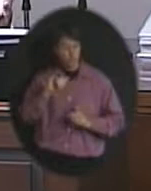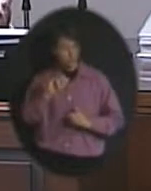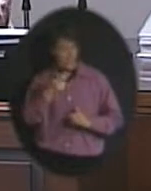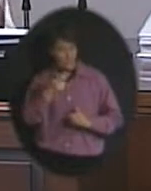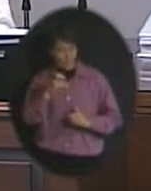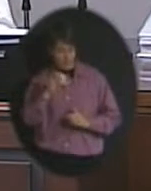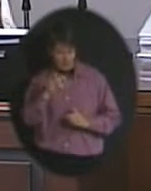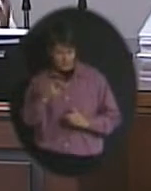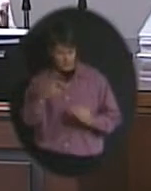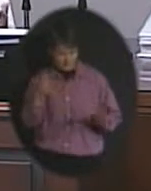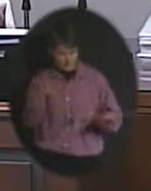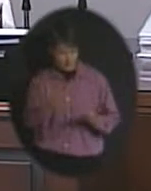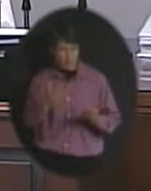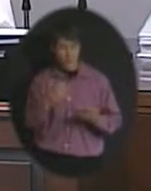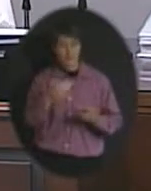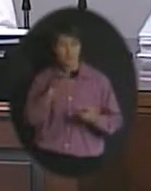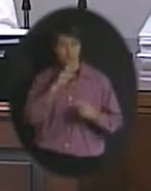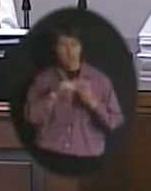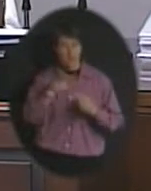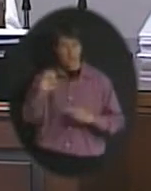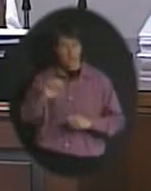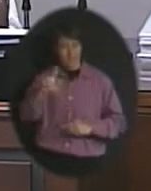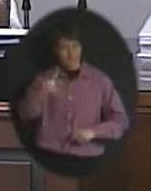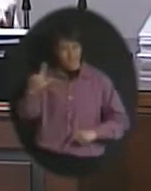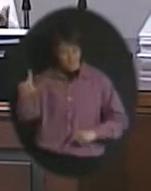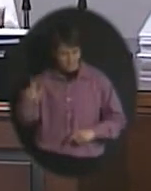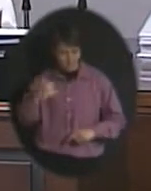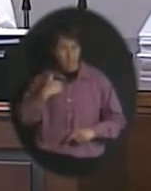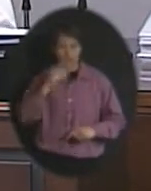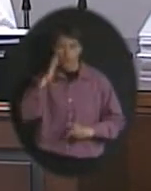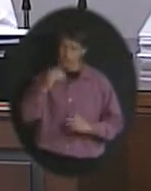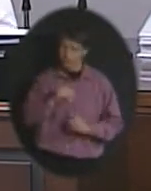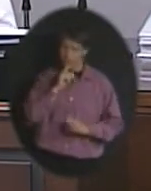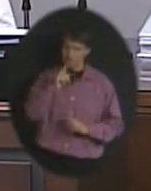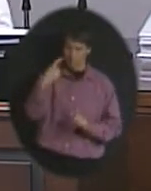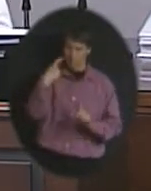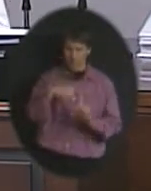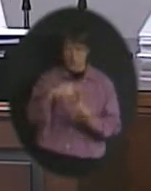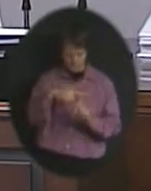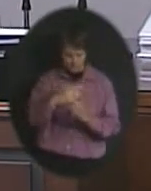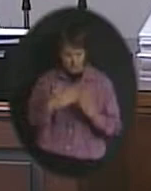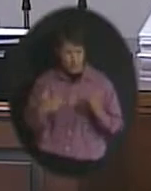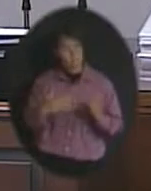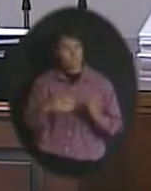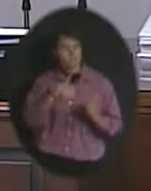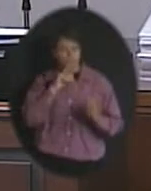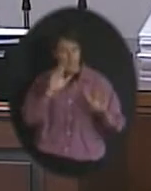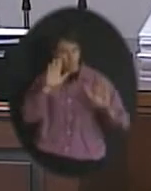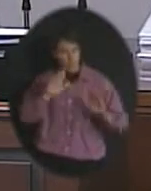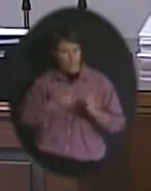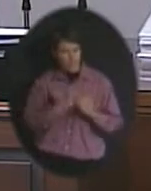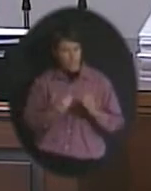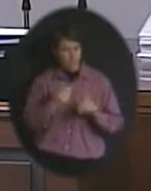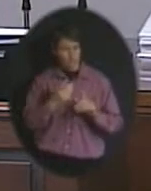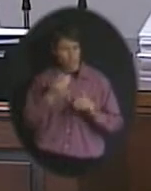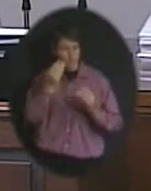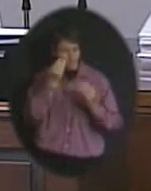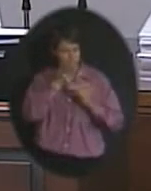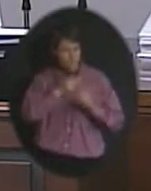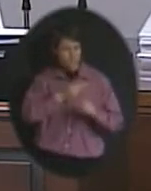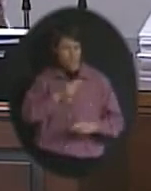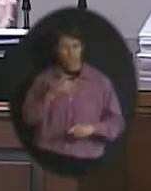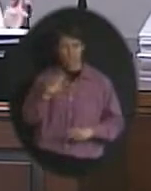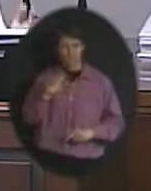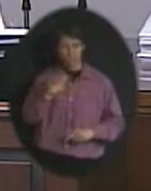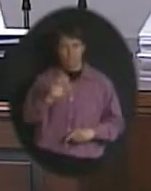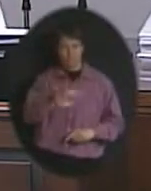you have any questions on how that worked at ELL, I know she has some very positive things. We got great things back from ELL. From SPED, we had